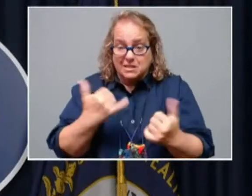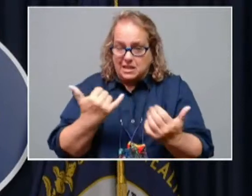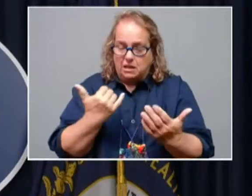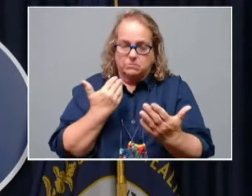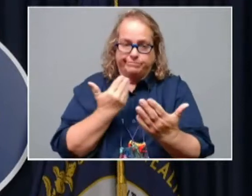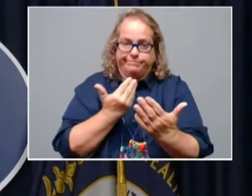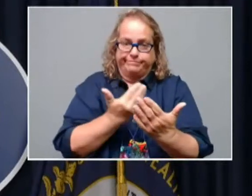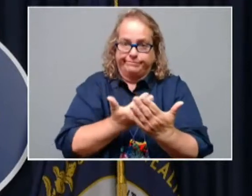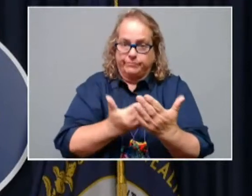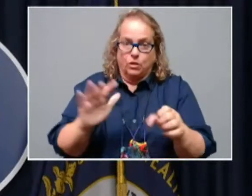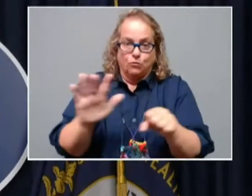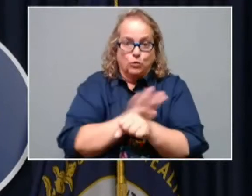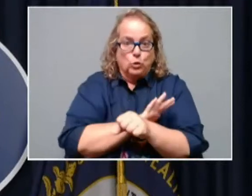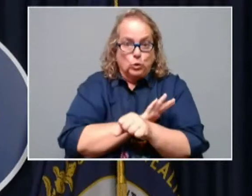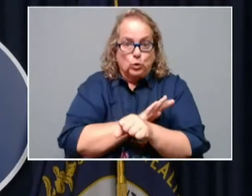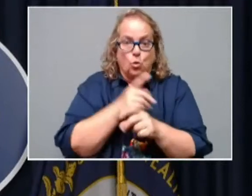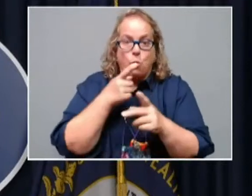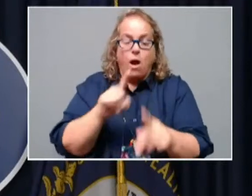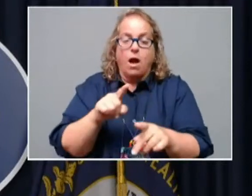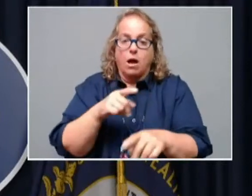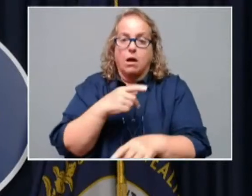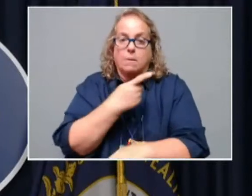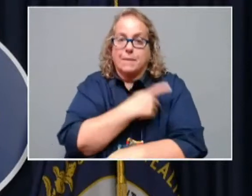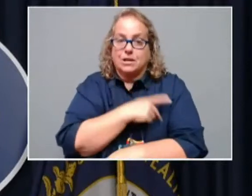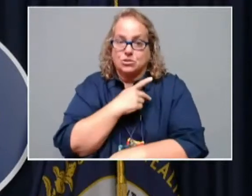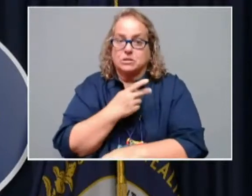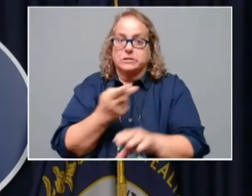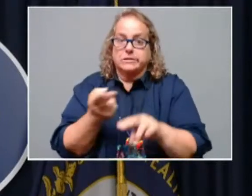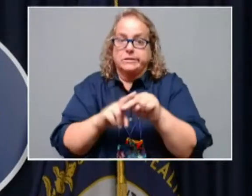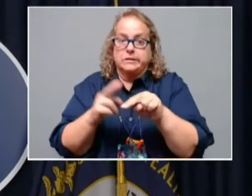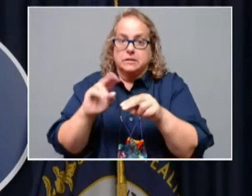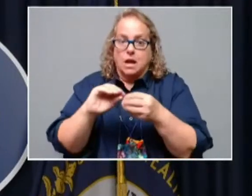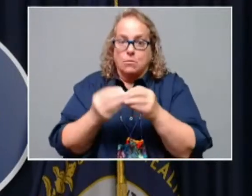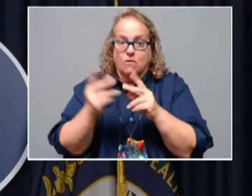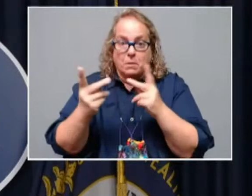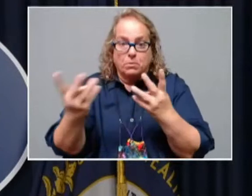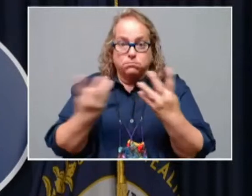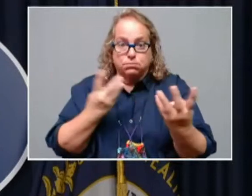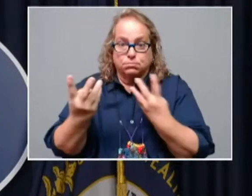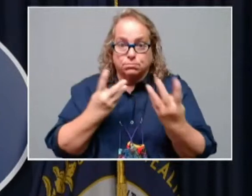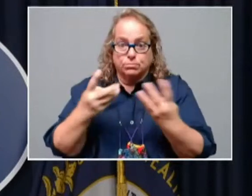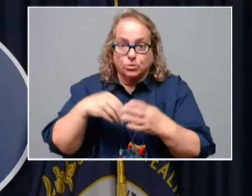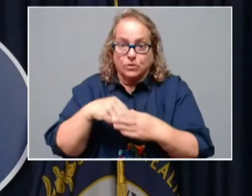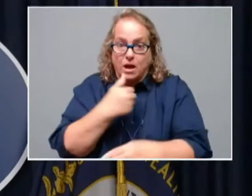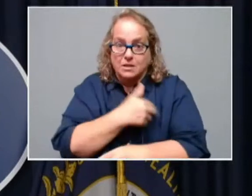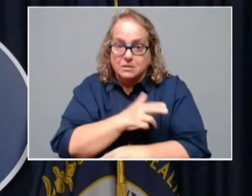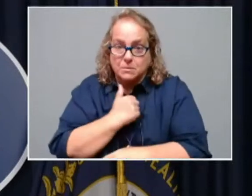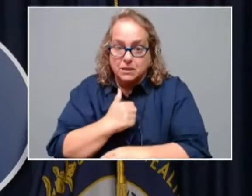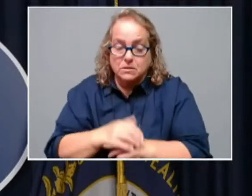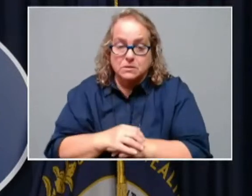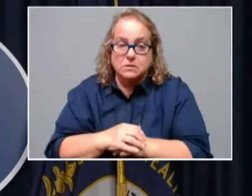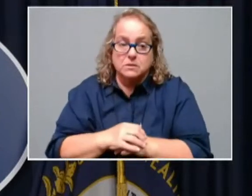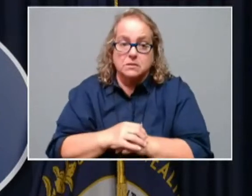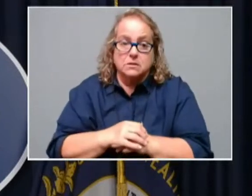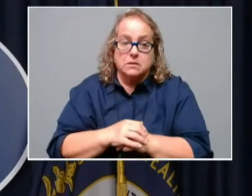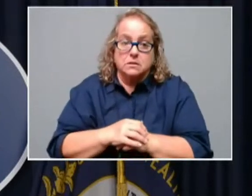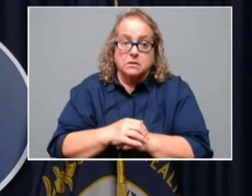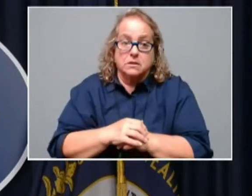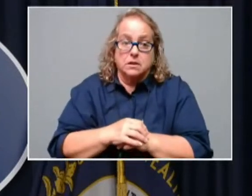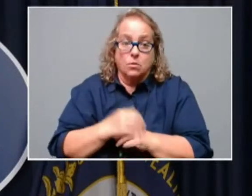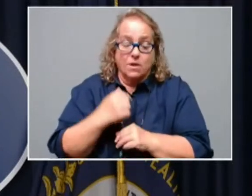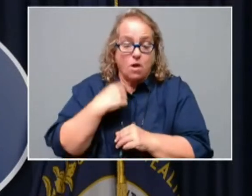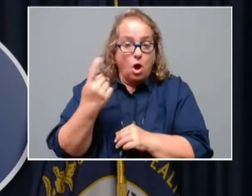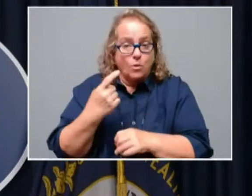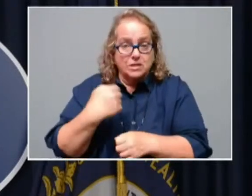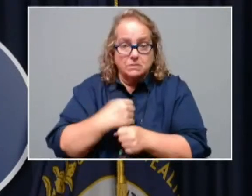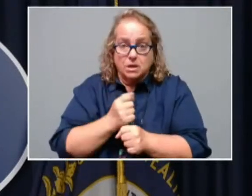needs continue to rise exponentially. In other surges, we have always made sure our healthcare